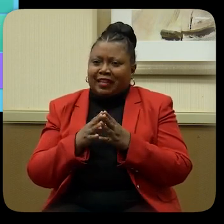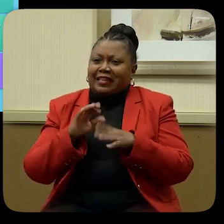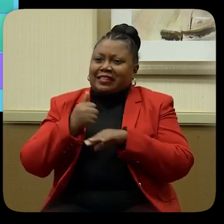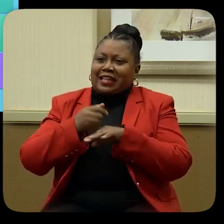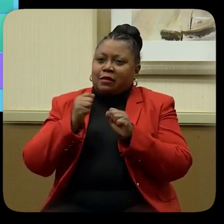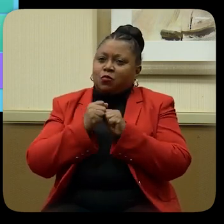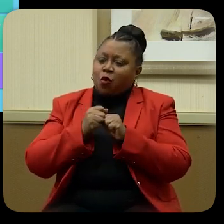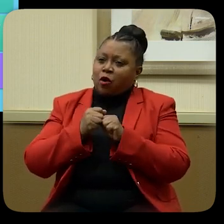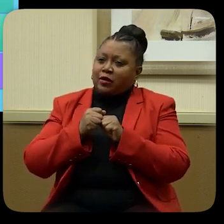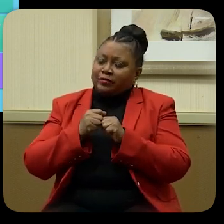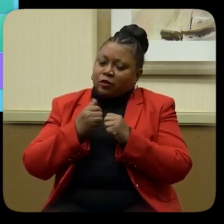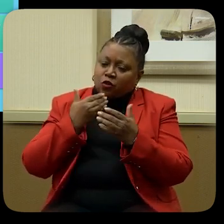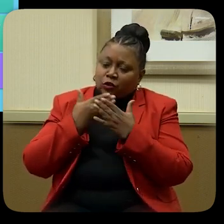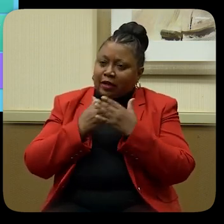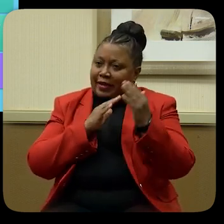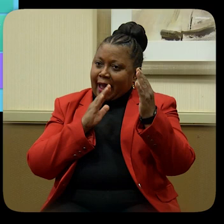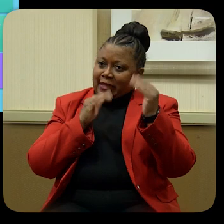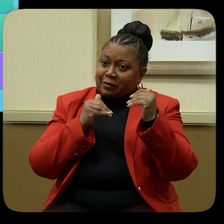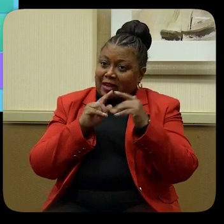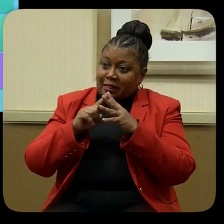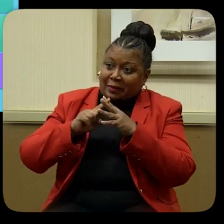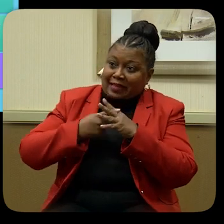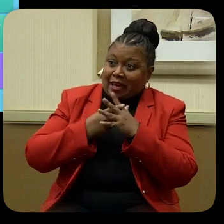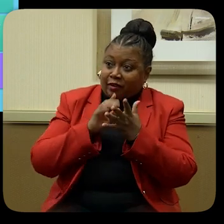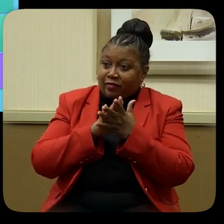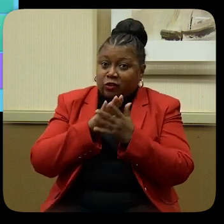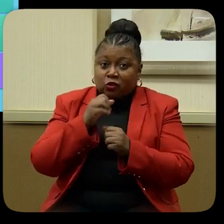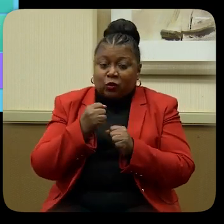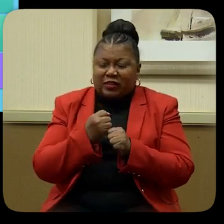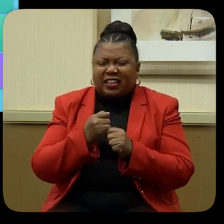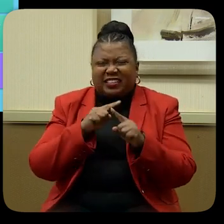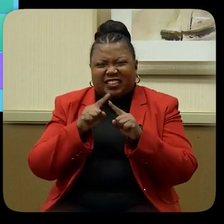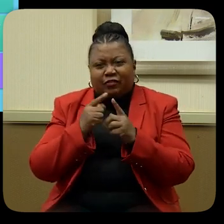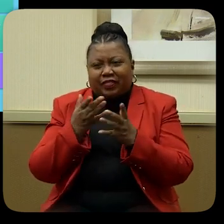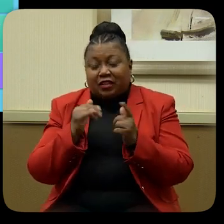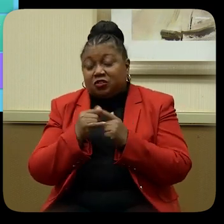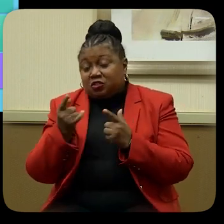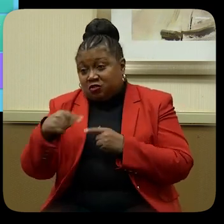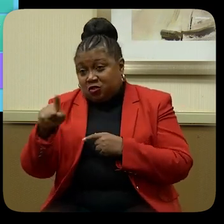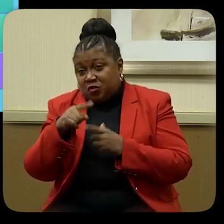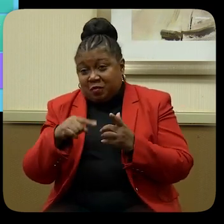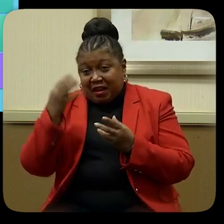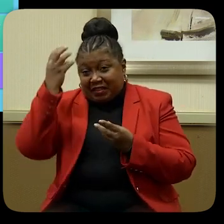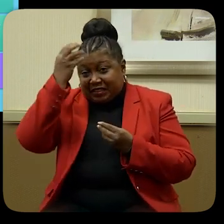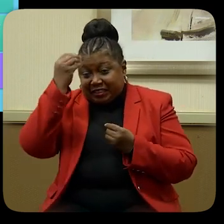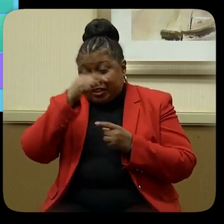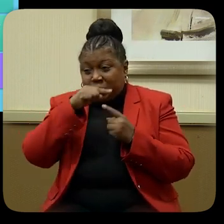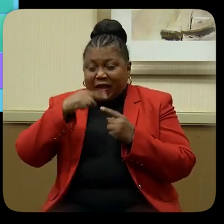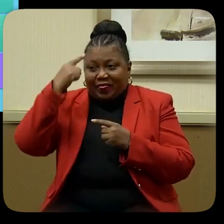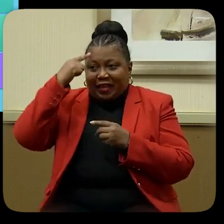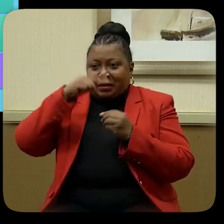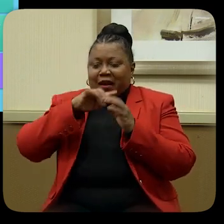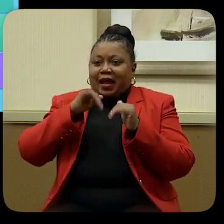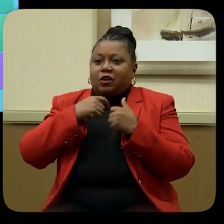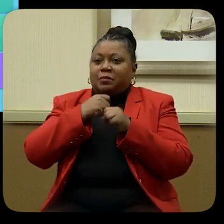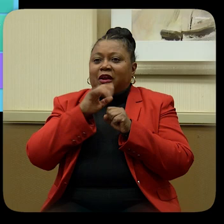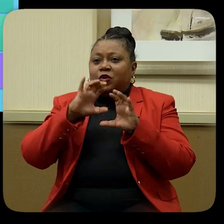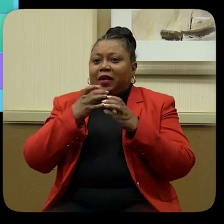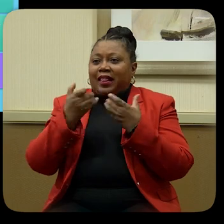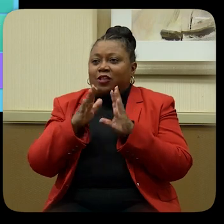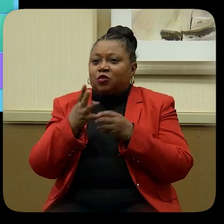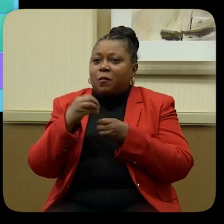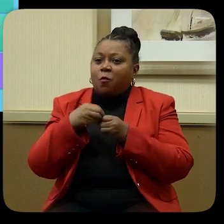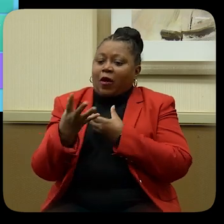set more affirming expectations at the beginning of the school year? Different things that you might consider when thinking about how to make your classroom